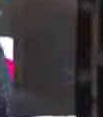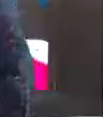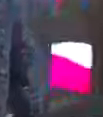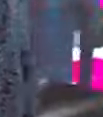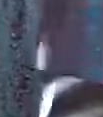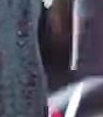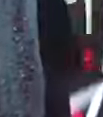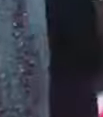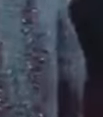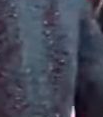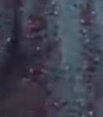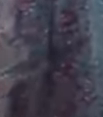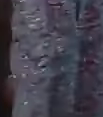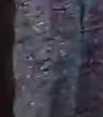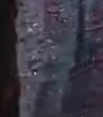Asante.